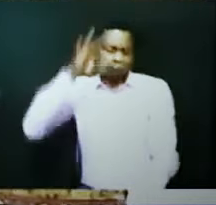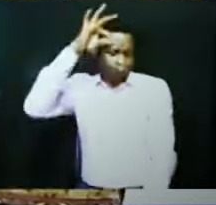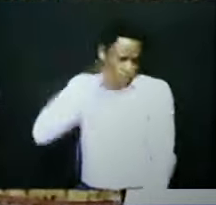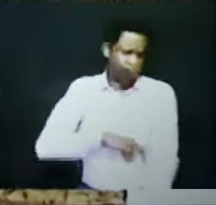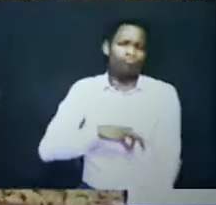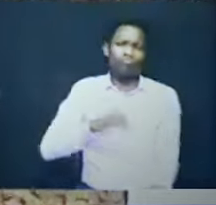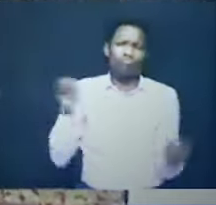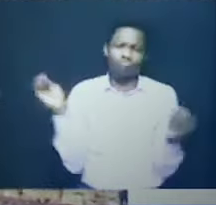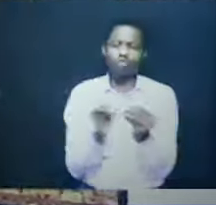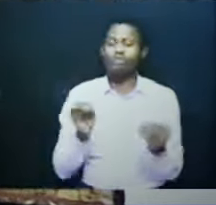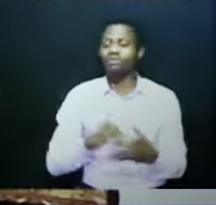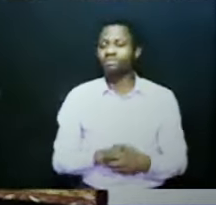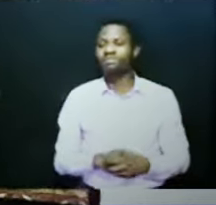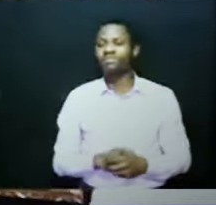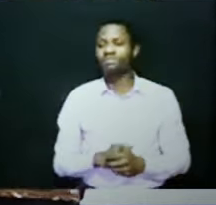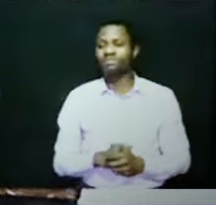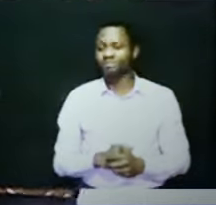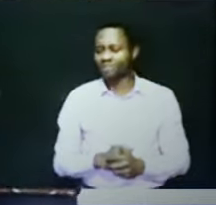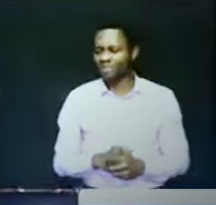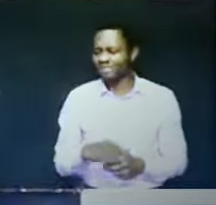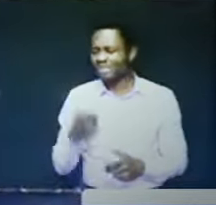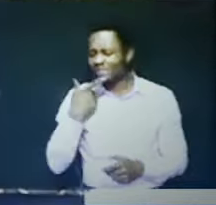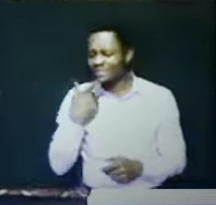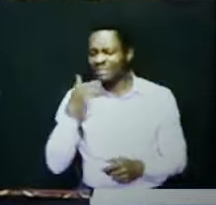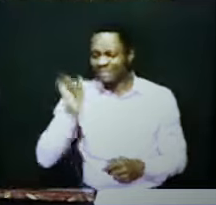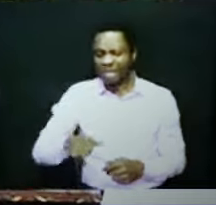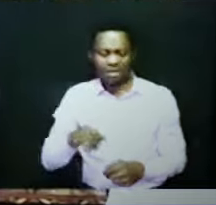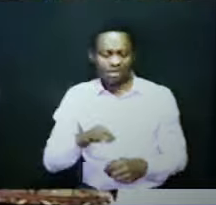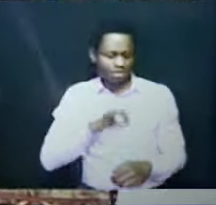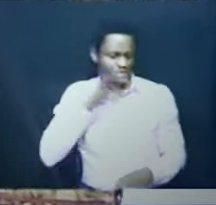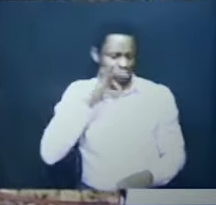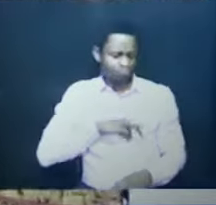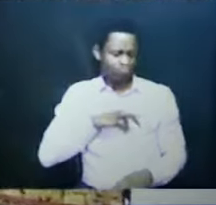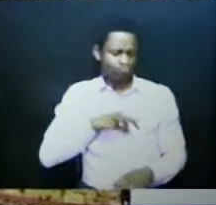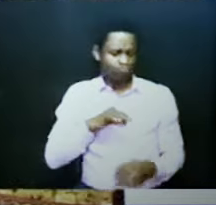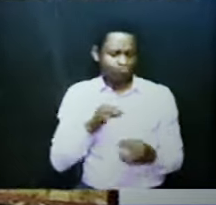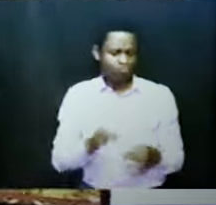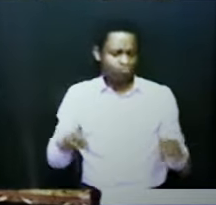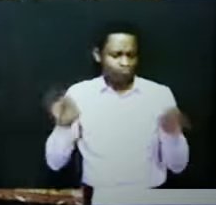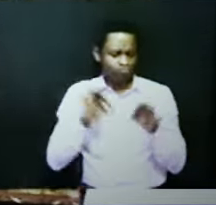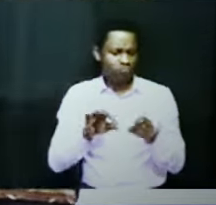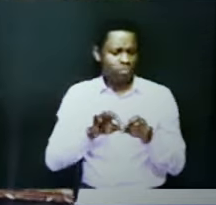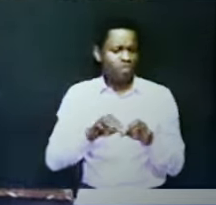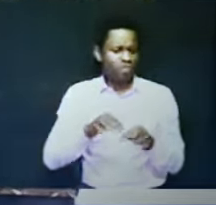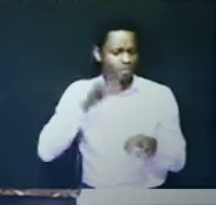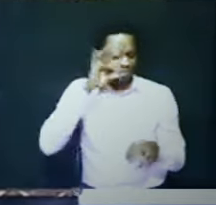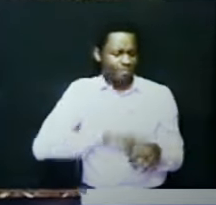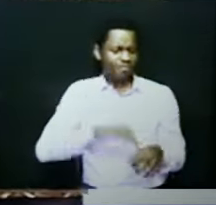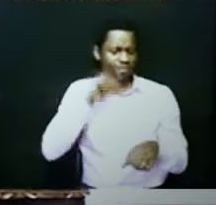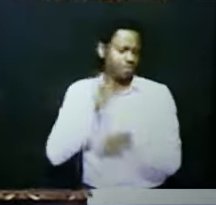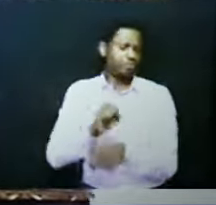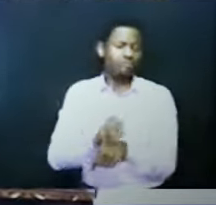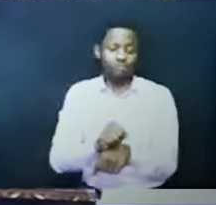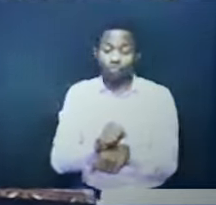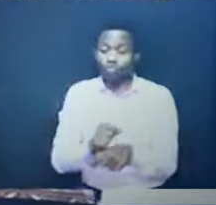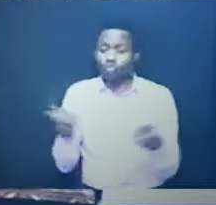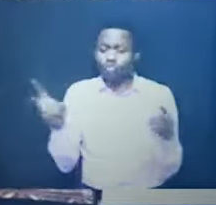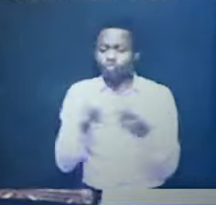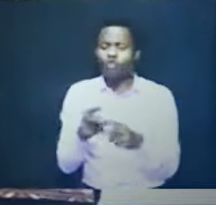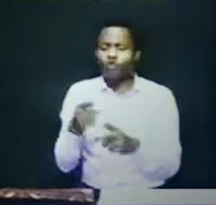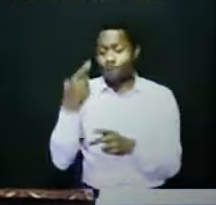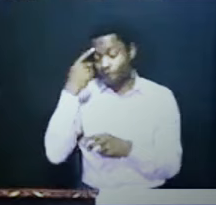what didn't say a best swabber. He says, fruitful labor. Yeah, or say a duma muaba. So for Paul, living